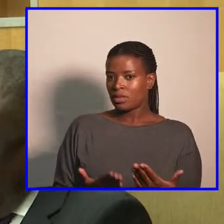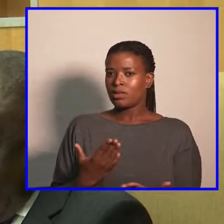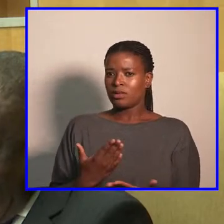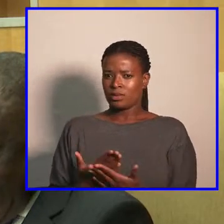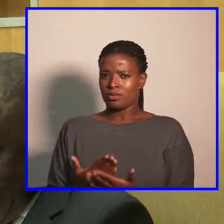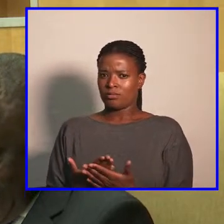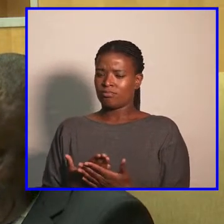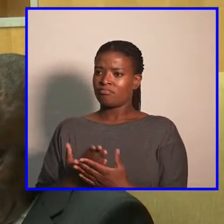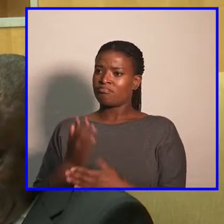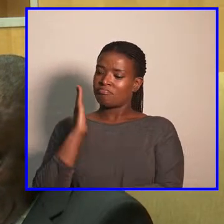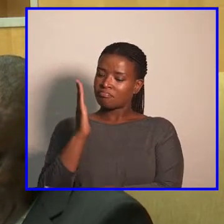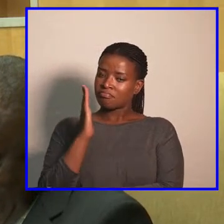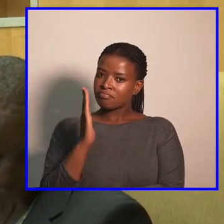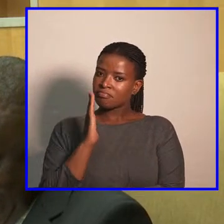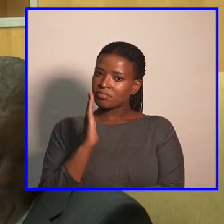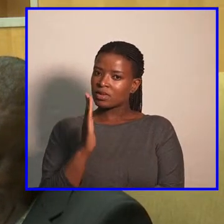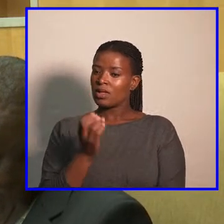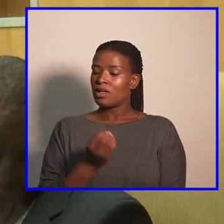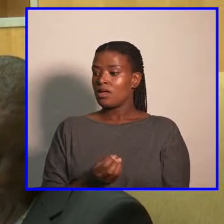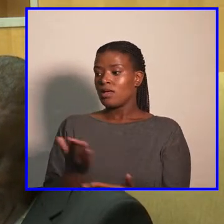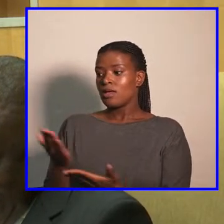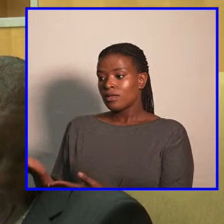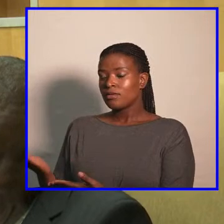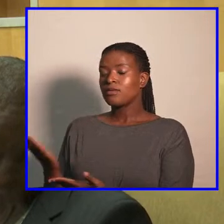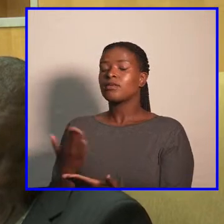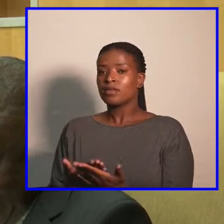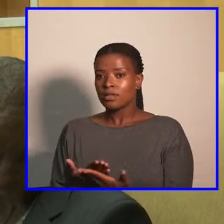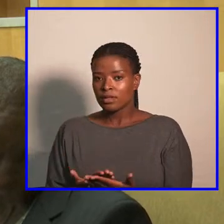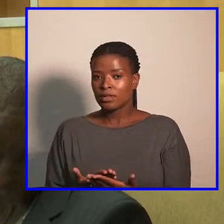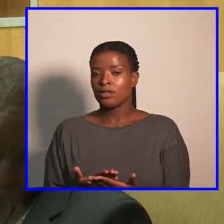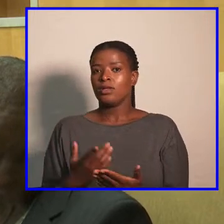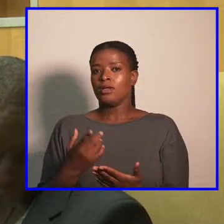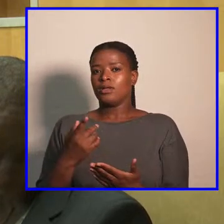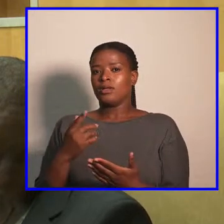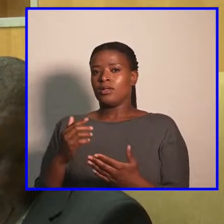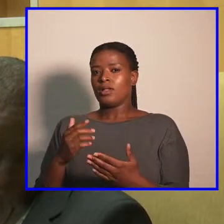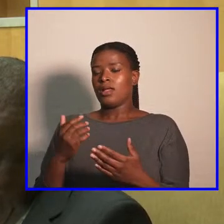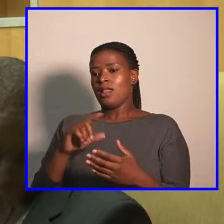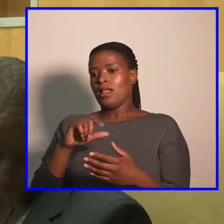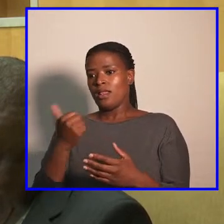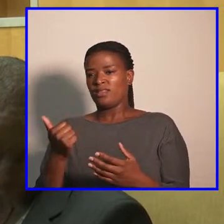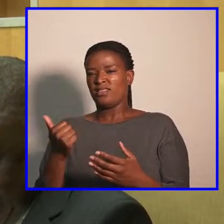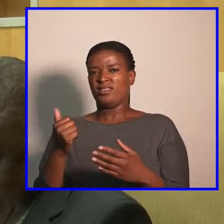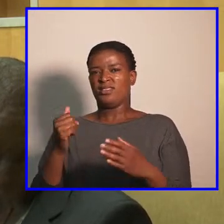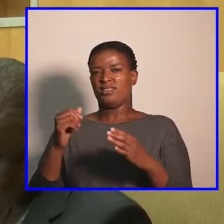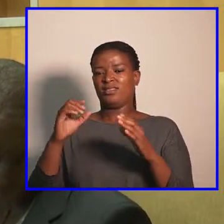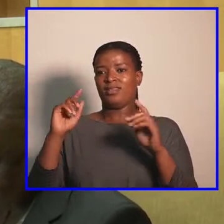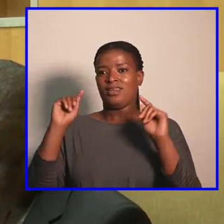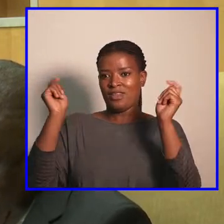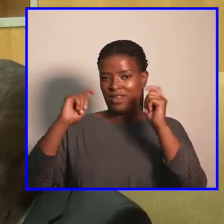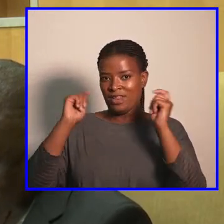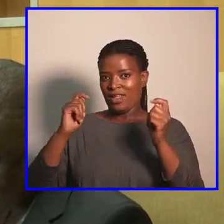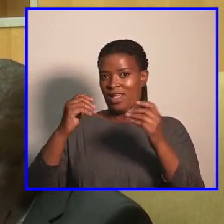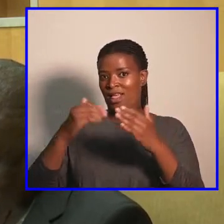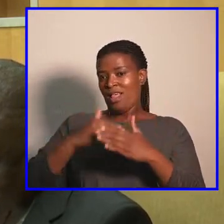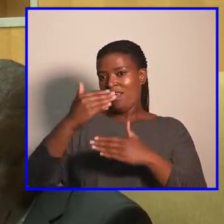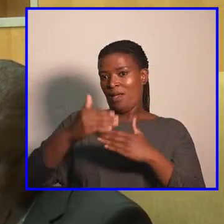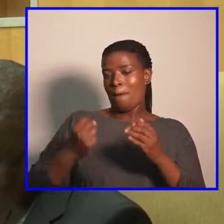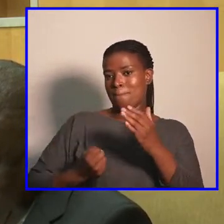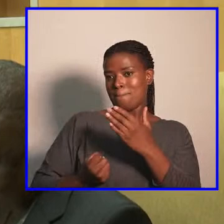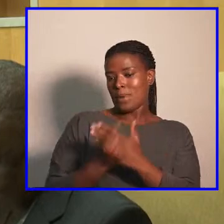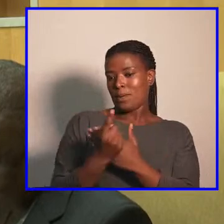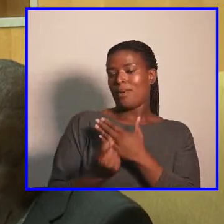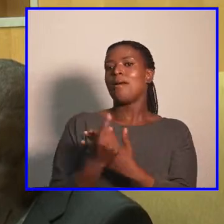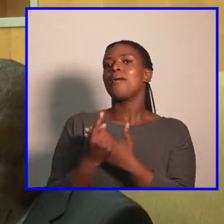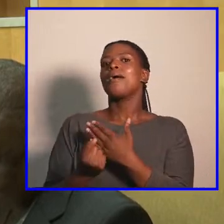podium to hand over to you the next ceremony that is going to happen until I